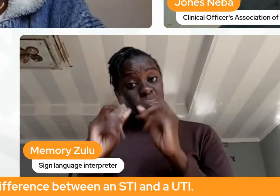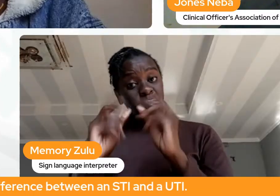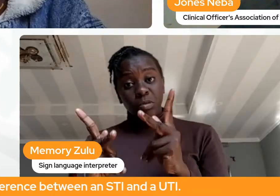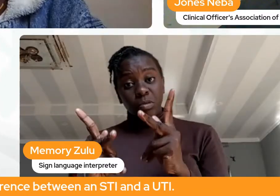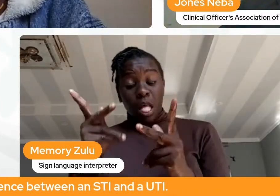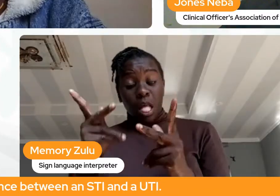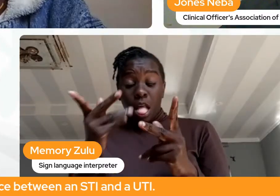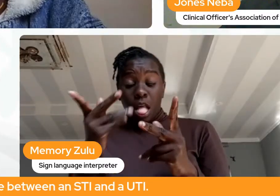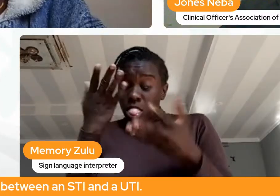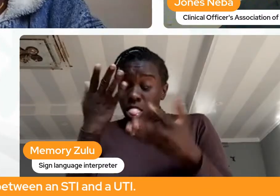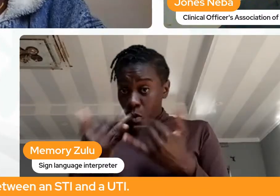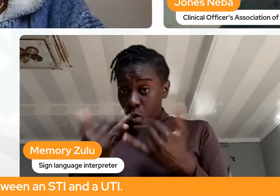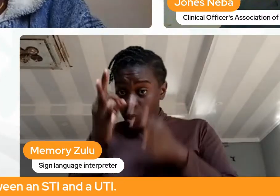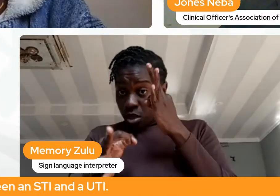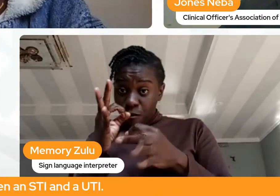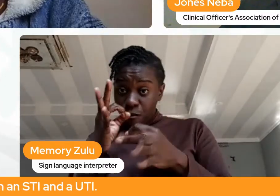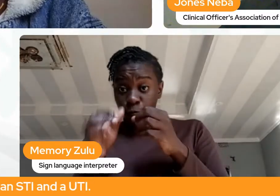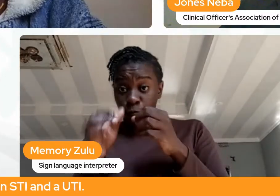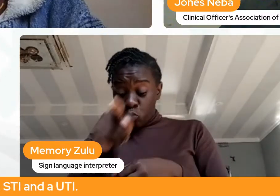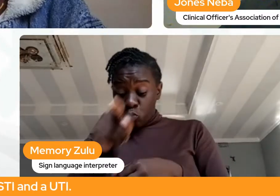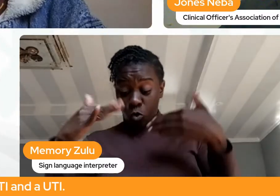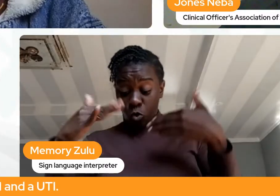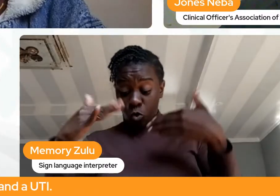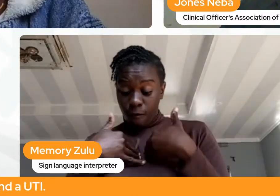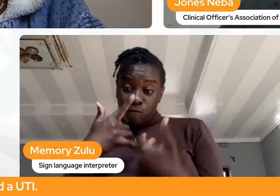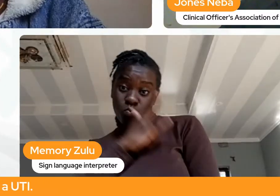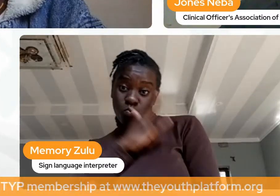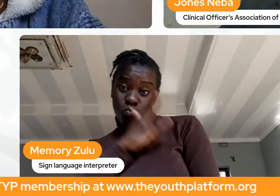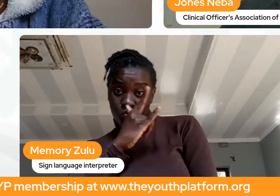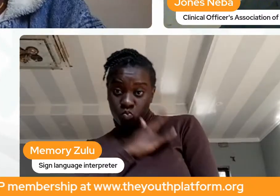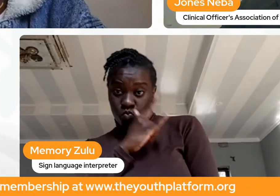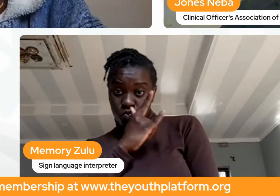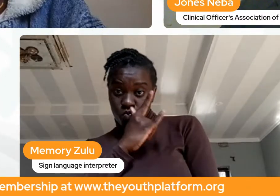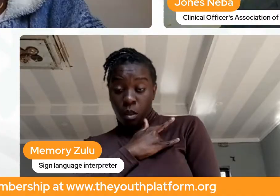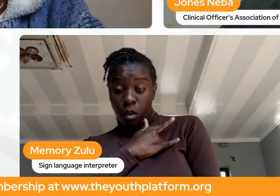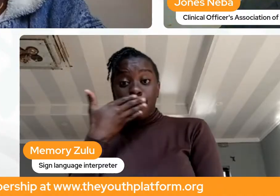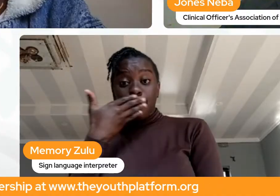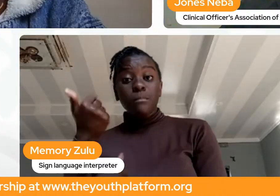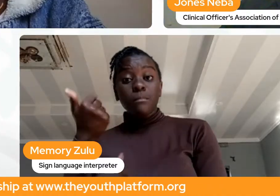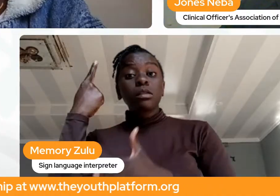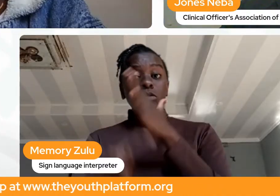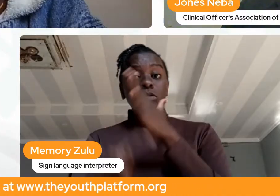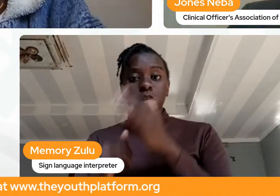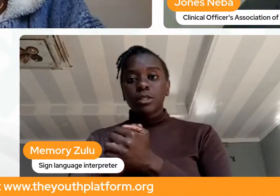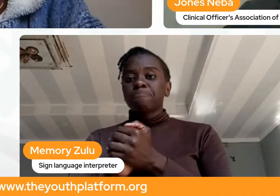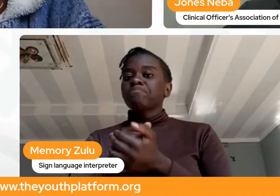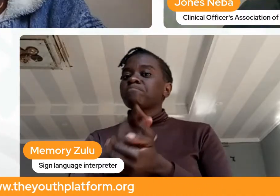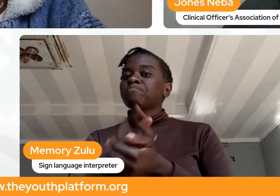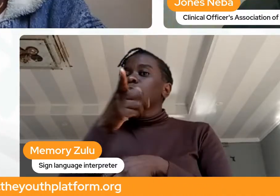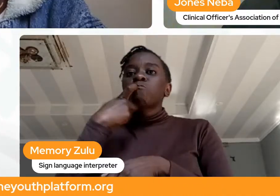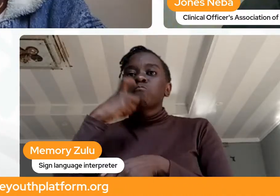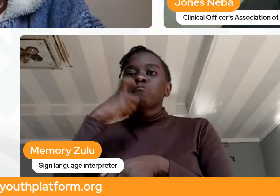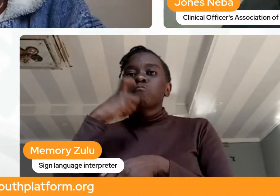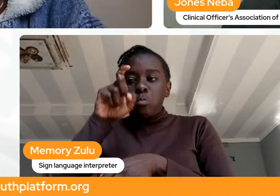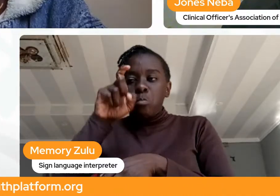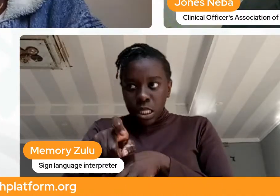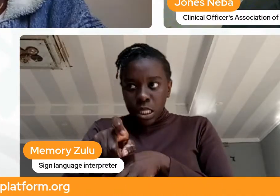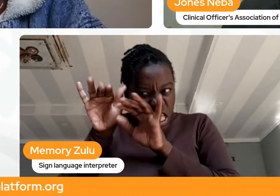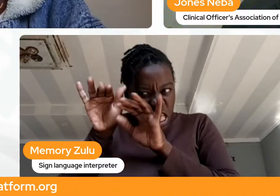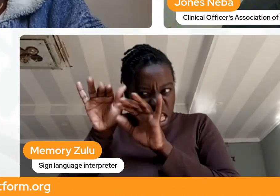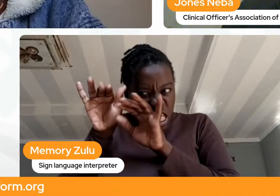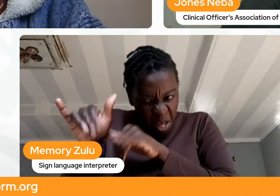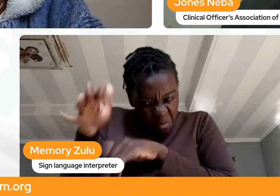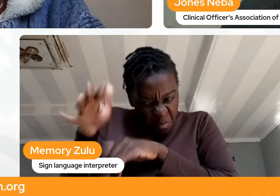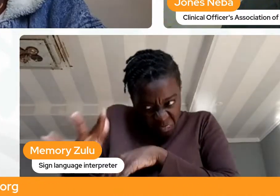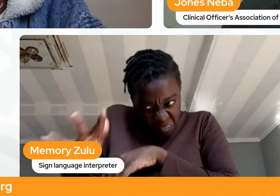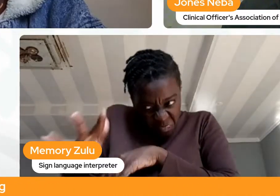course. The other aspect that we talk about always is to use condoms, and condoms are supposed to be used